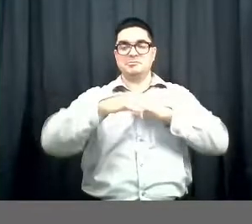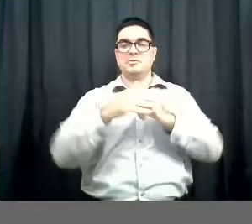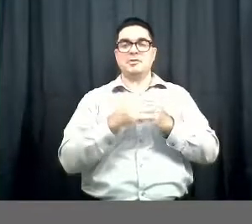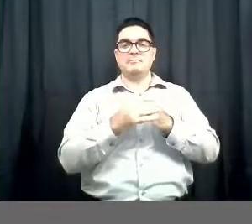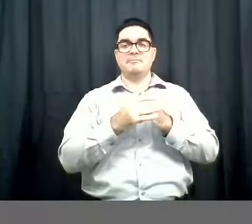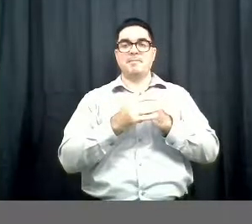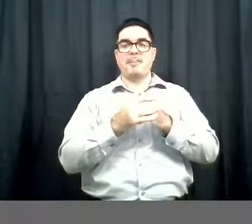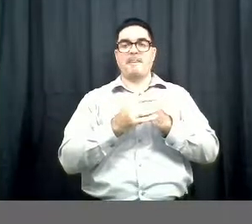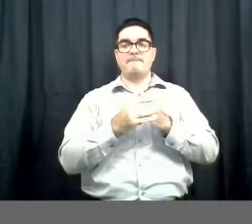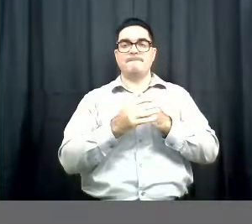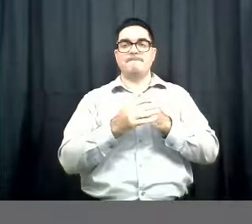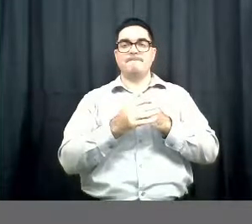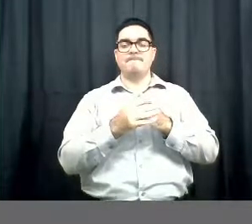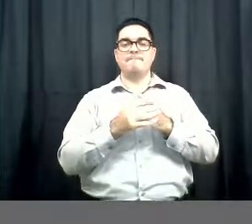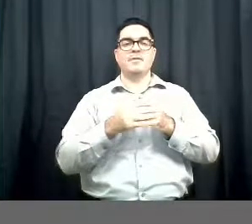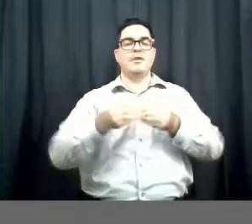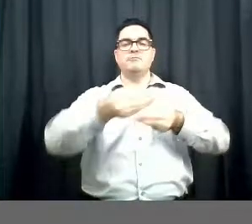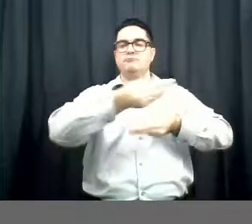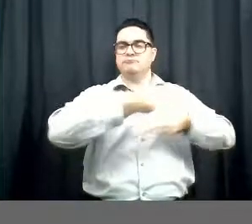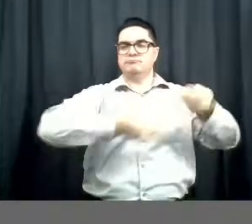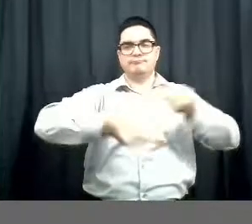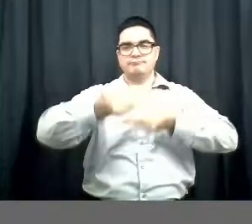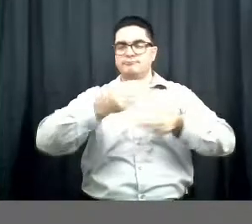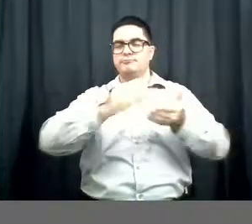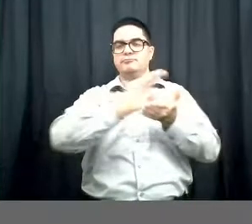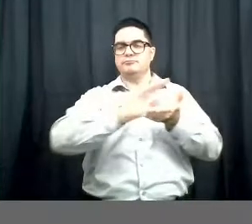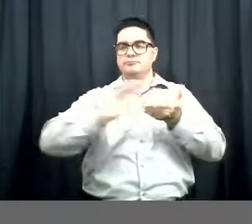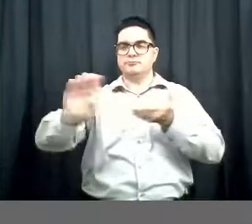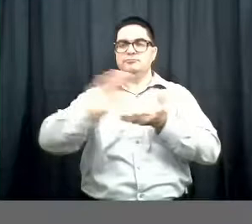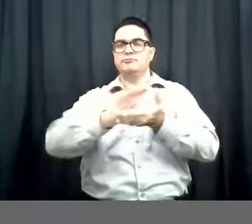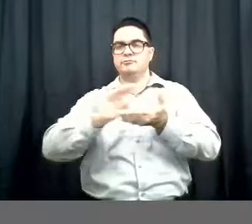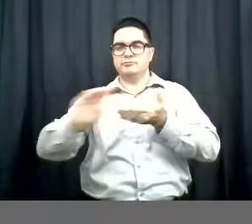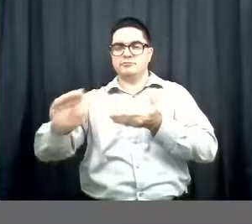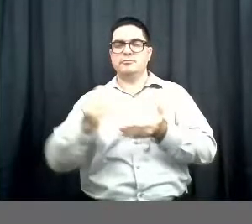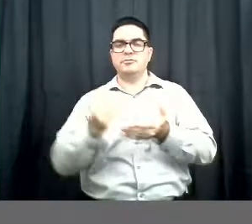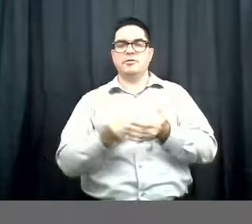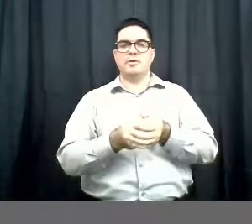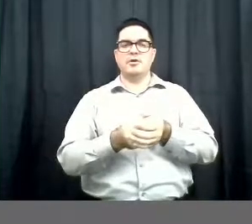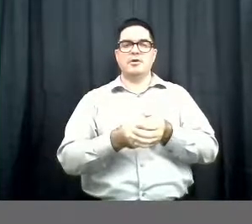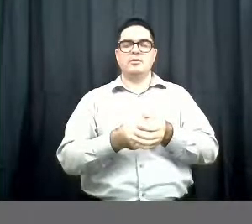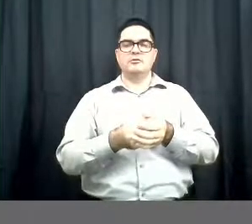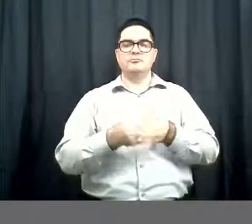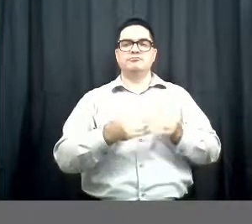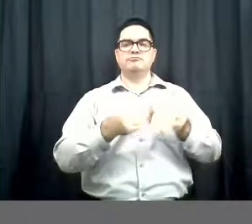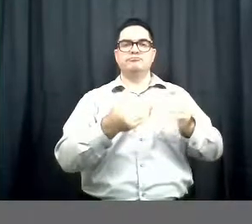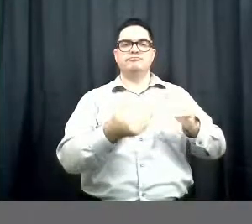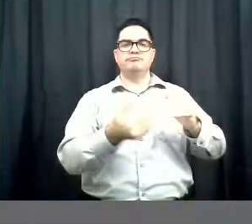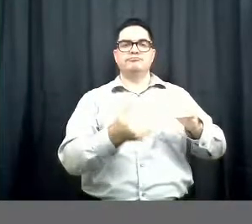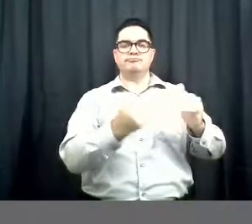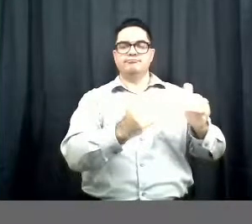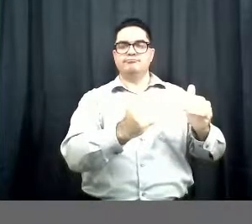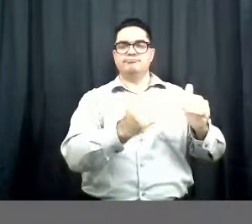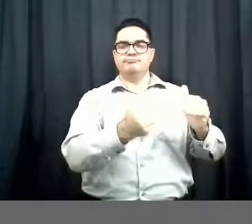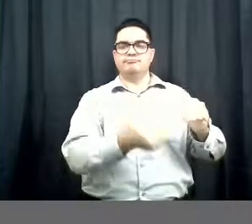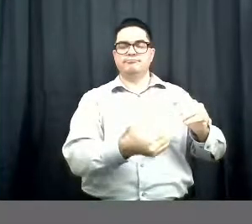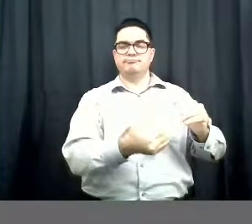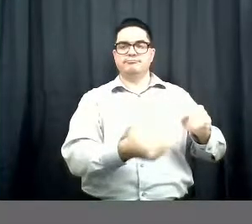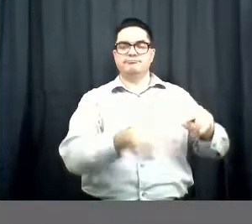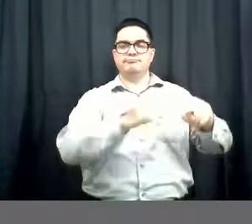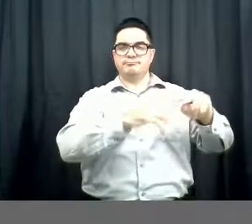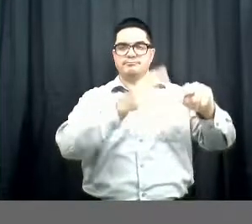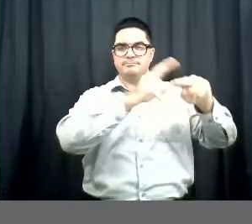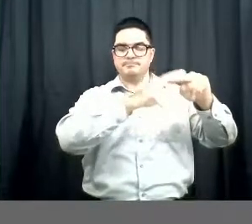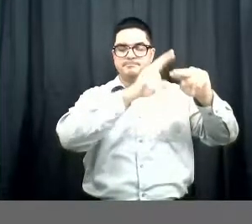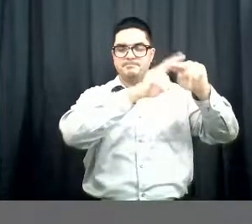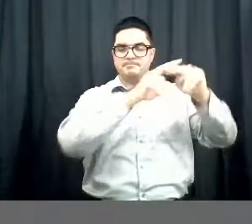the capital markets to fund their infrastructure and operating needs. Moreover, if you look at the municipal liquidity facility, which was set up by the